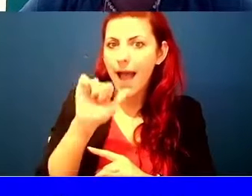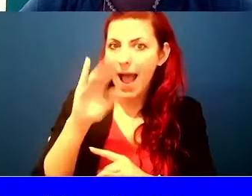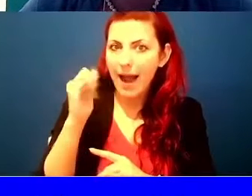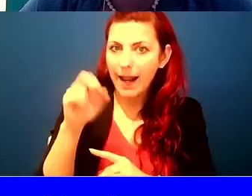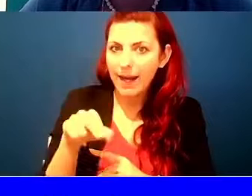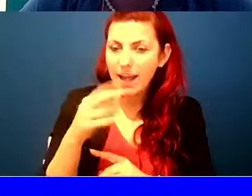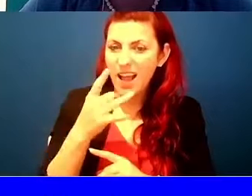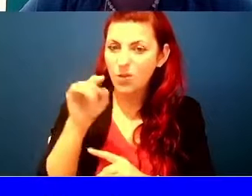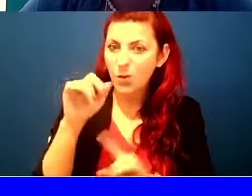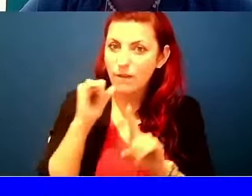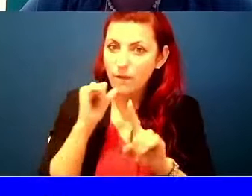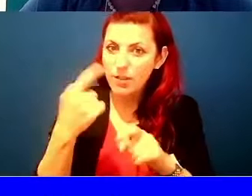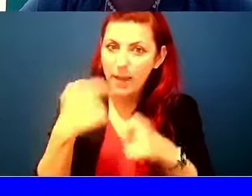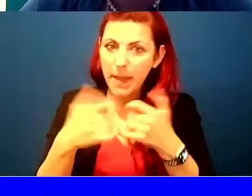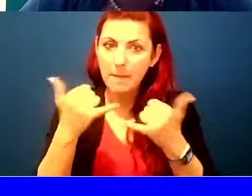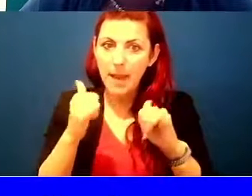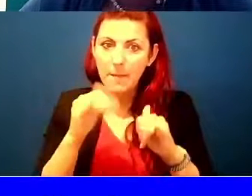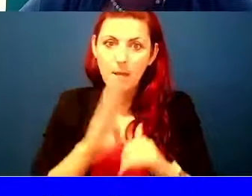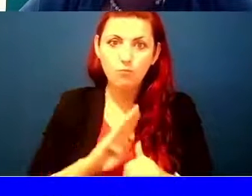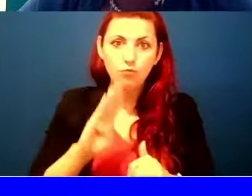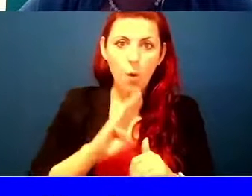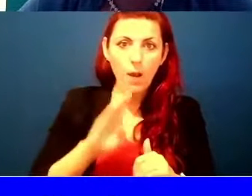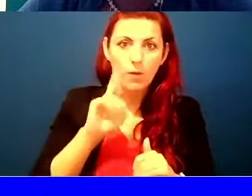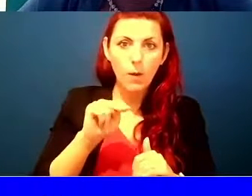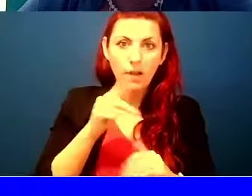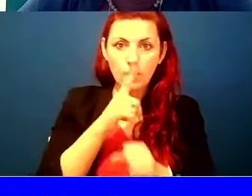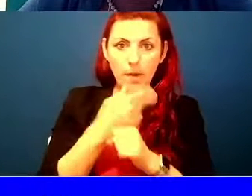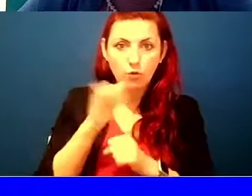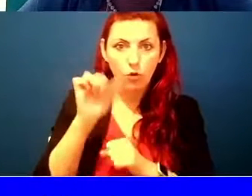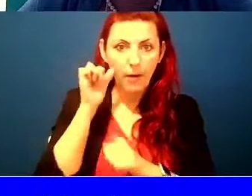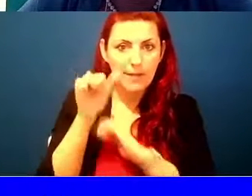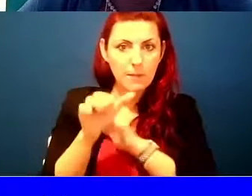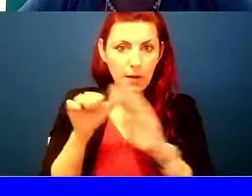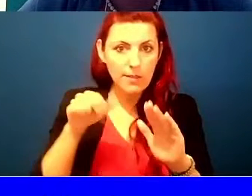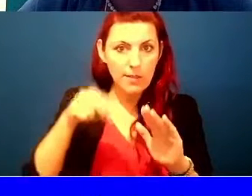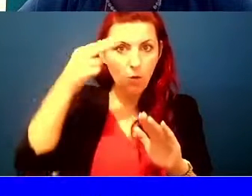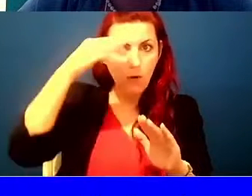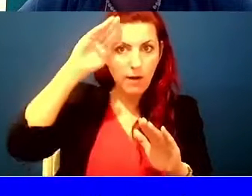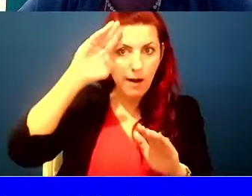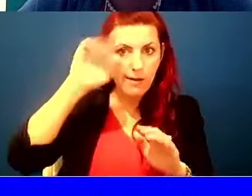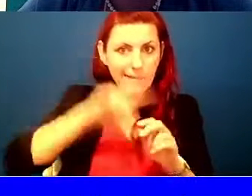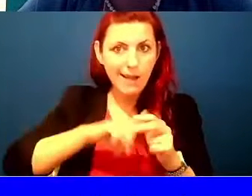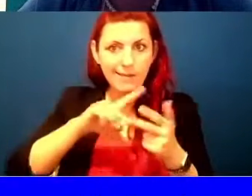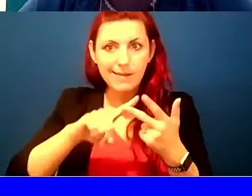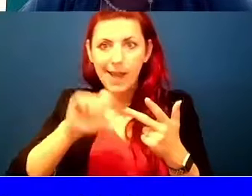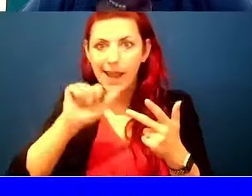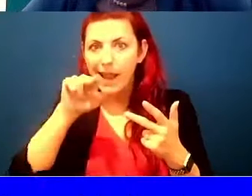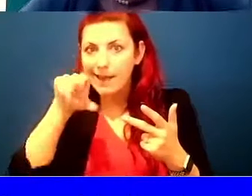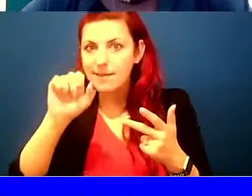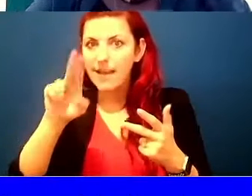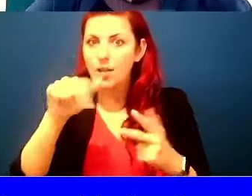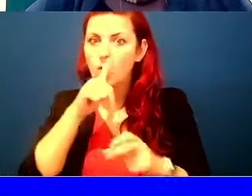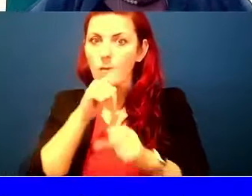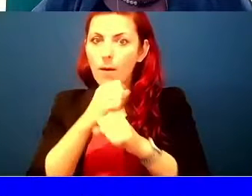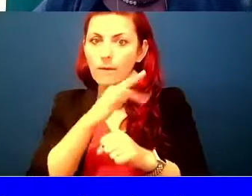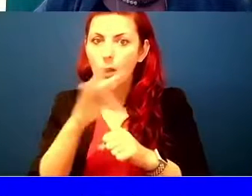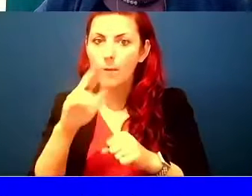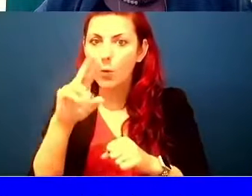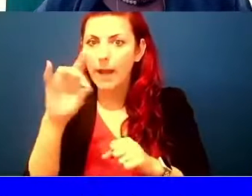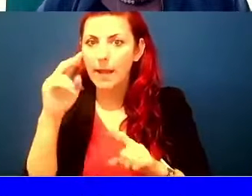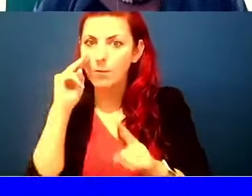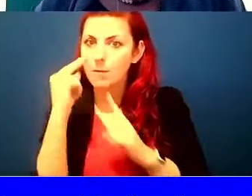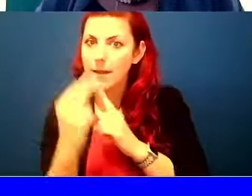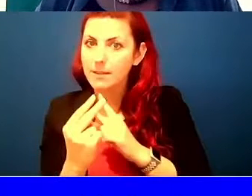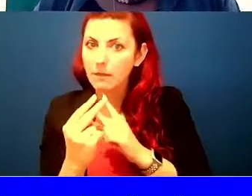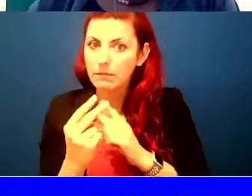then perhaps Bronagh could give her experience in Northern Ireland, and Angus could tell us the